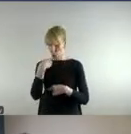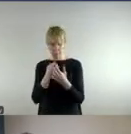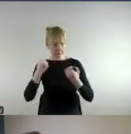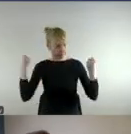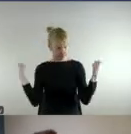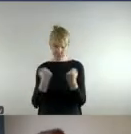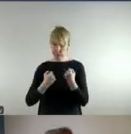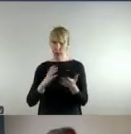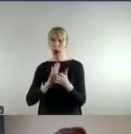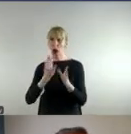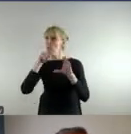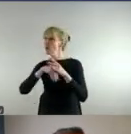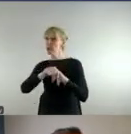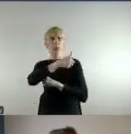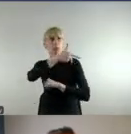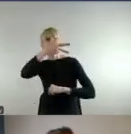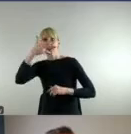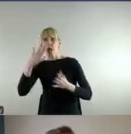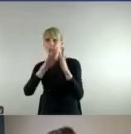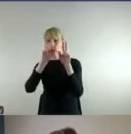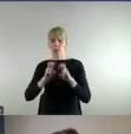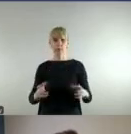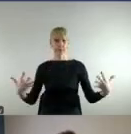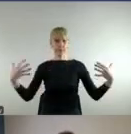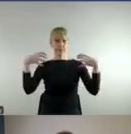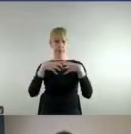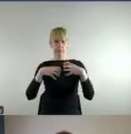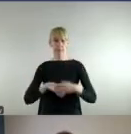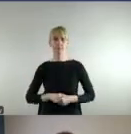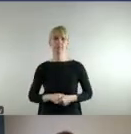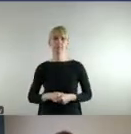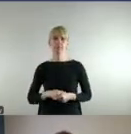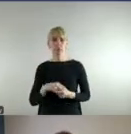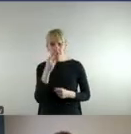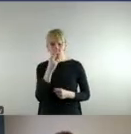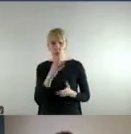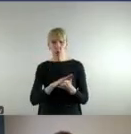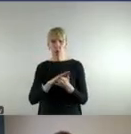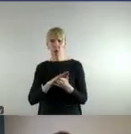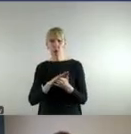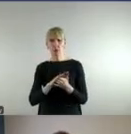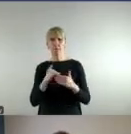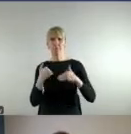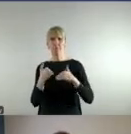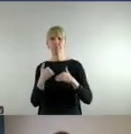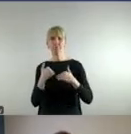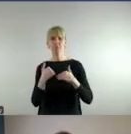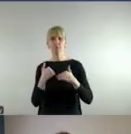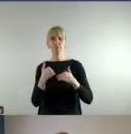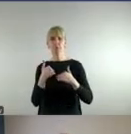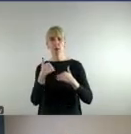see, also the state administrator up in the right is represented in this team